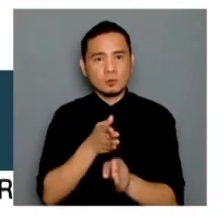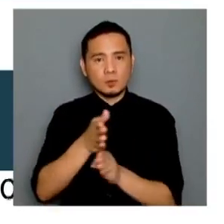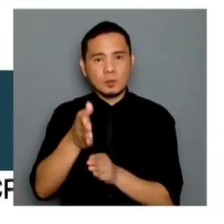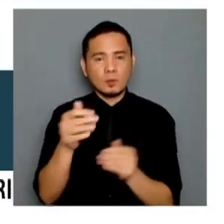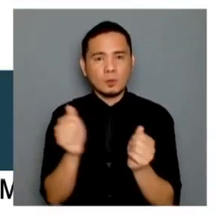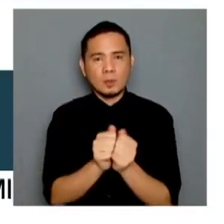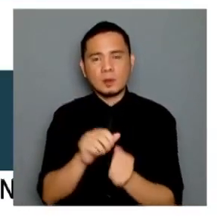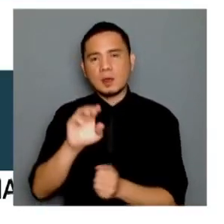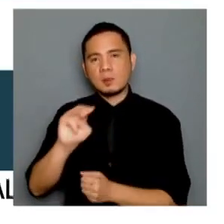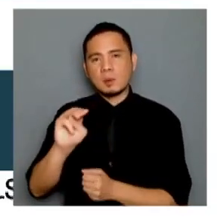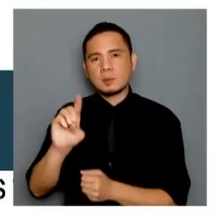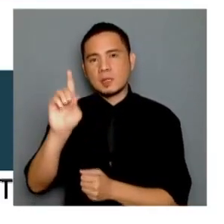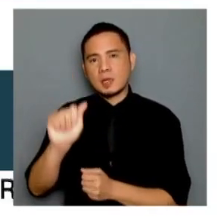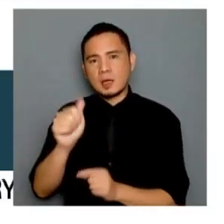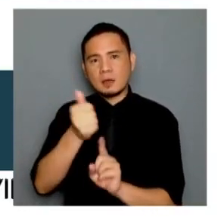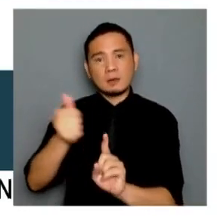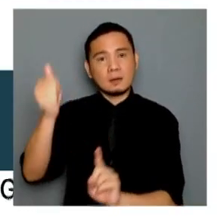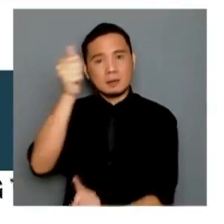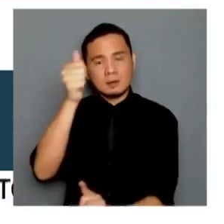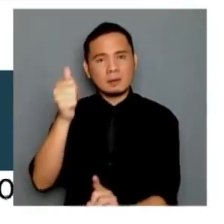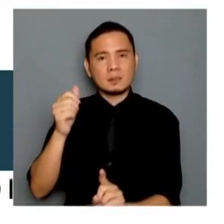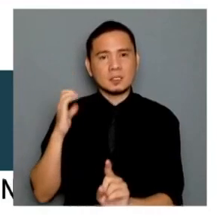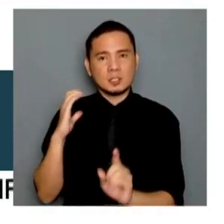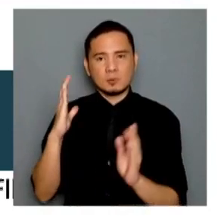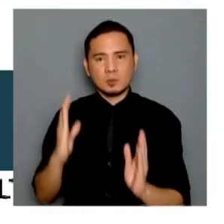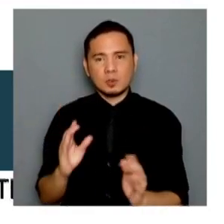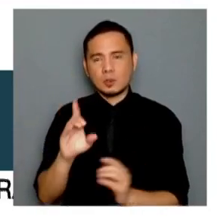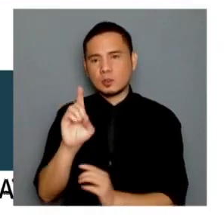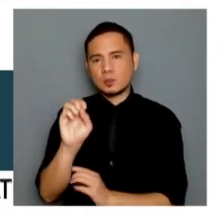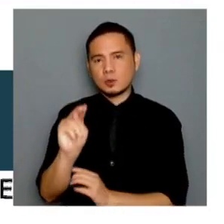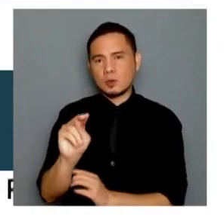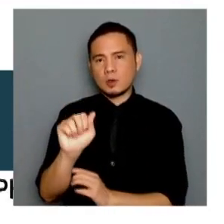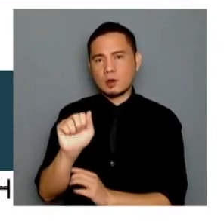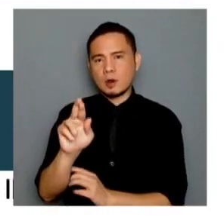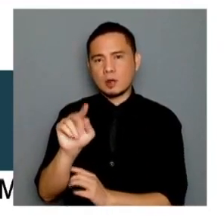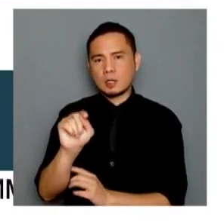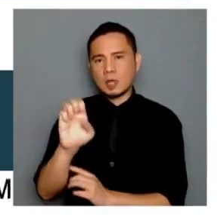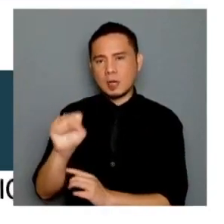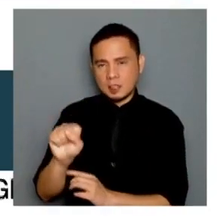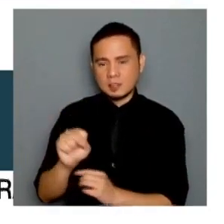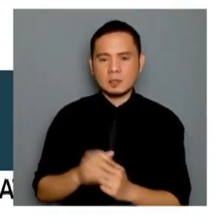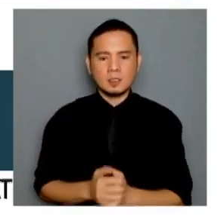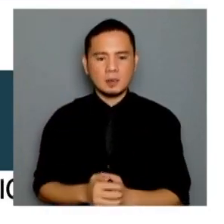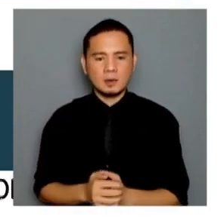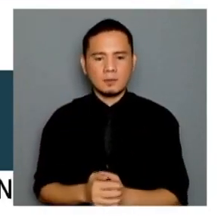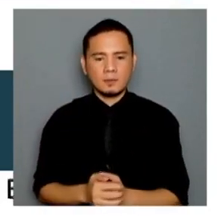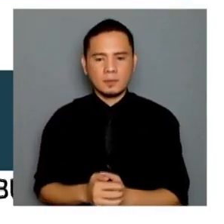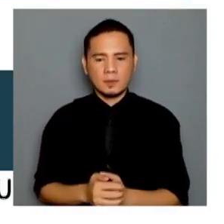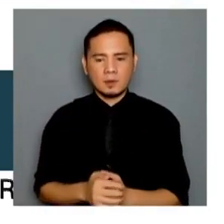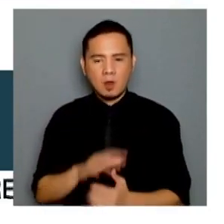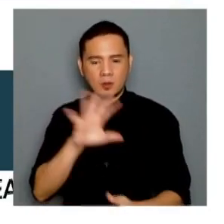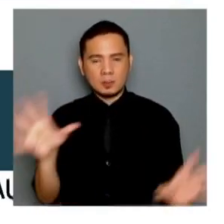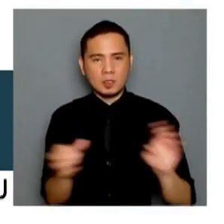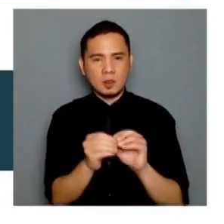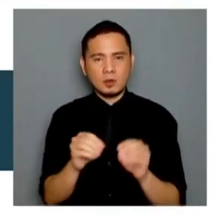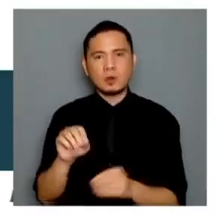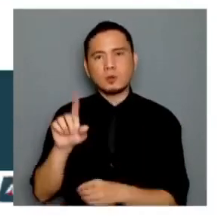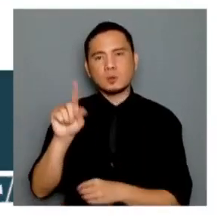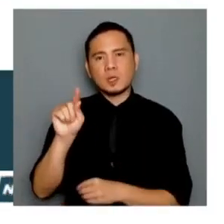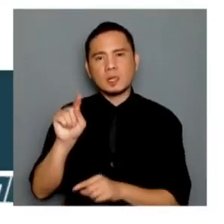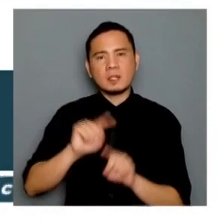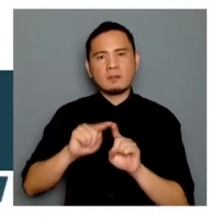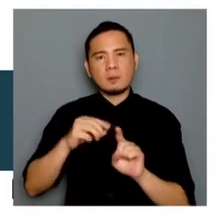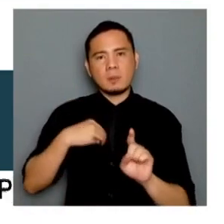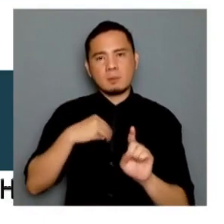with the MMDA Chairman Don Artes for this. And we are 20 members in the Metro Manila